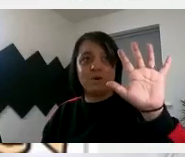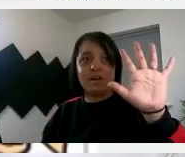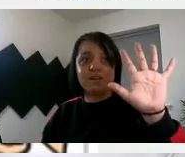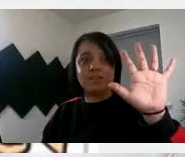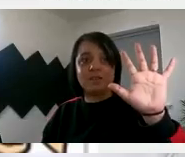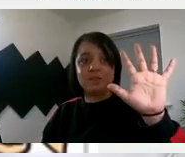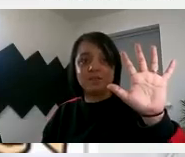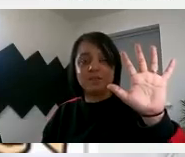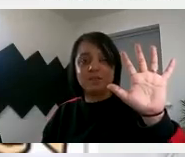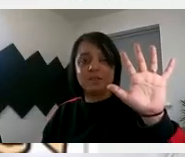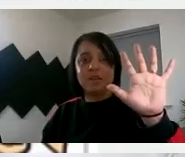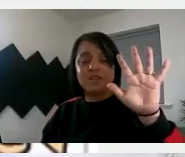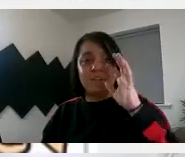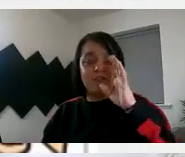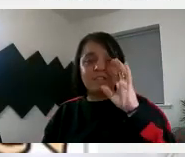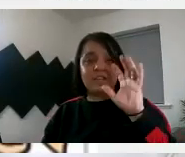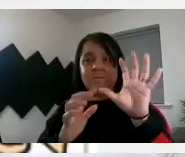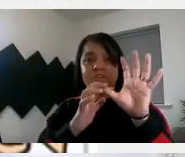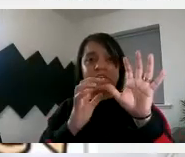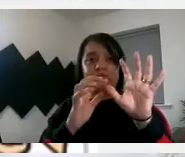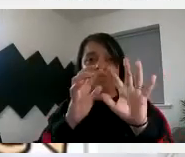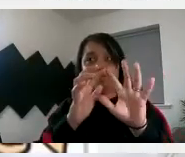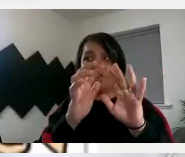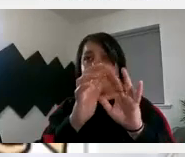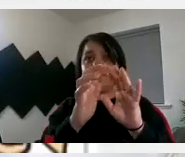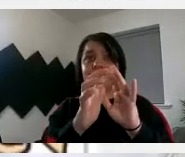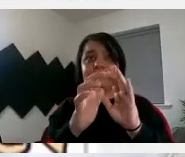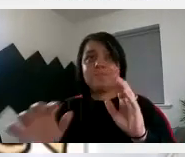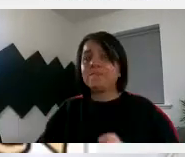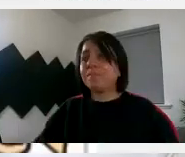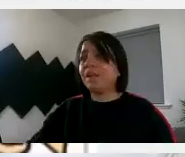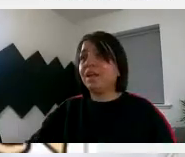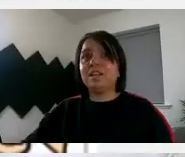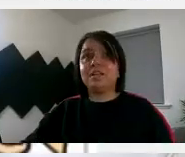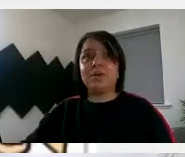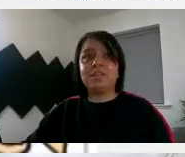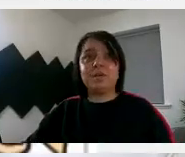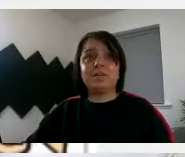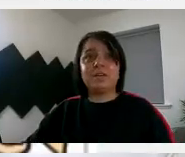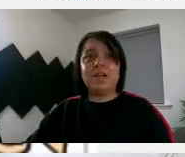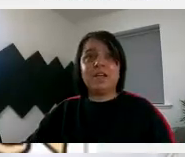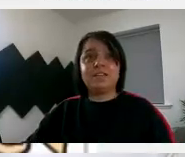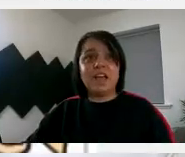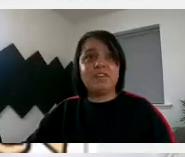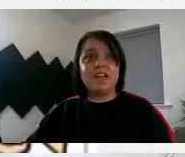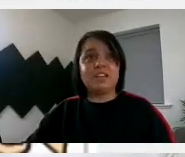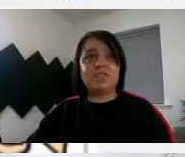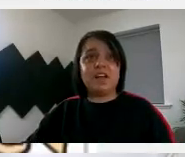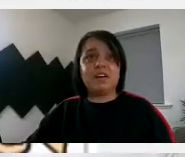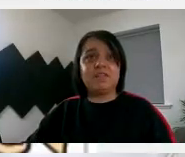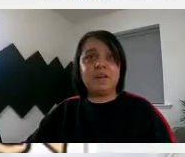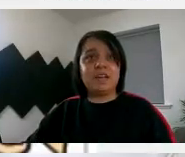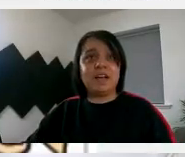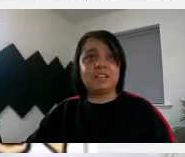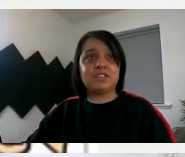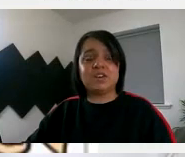one hand. So if you ever see anybody try and do that, that's what they mean. So every letter of the